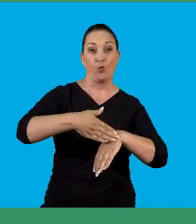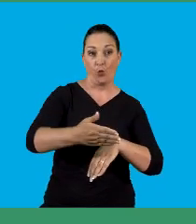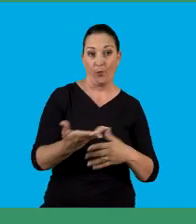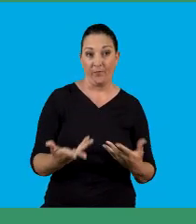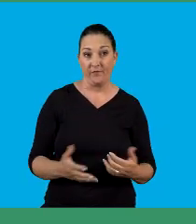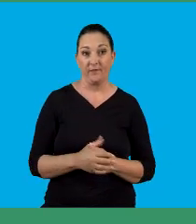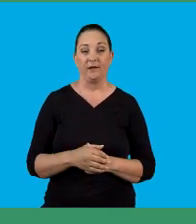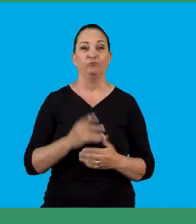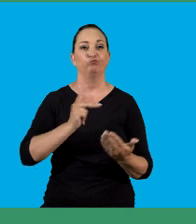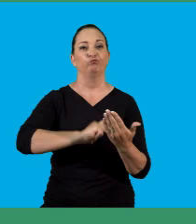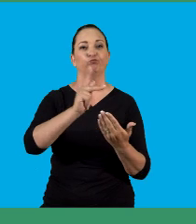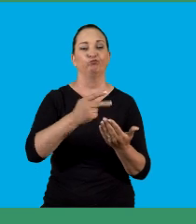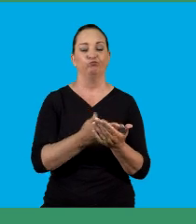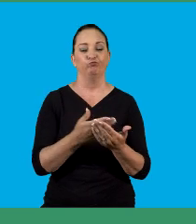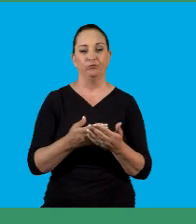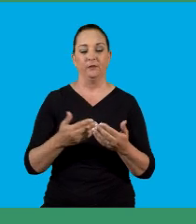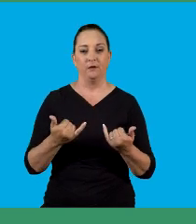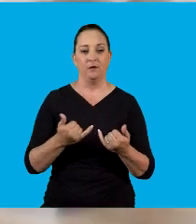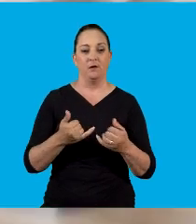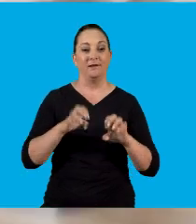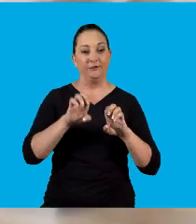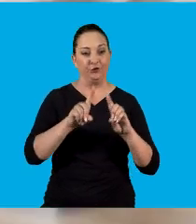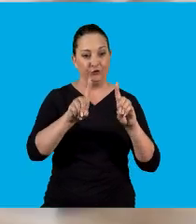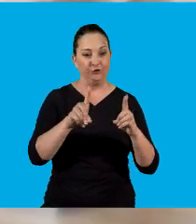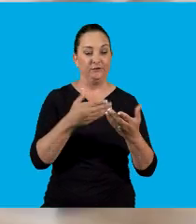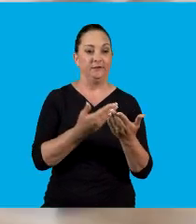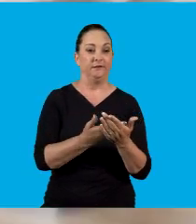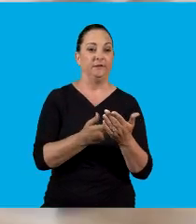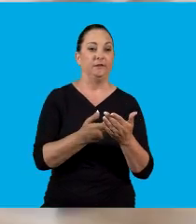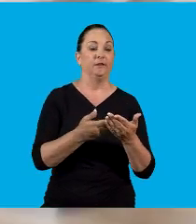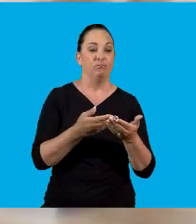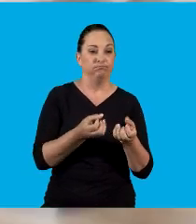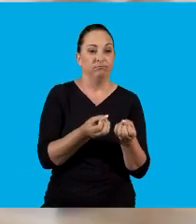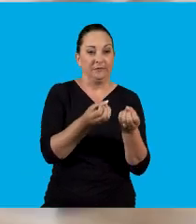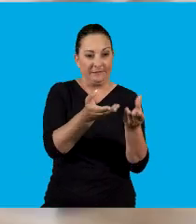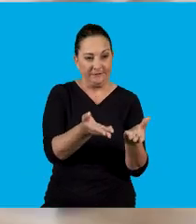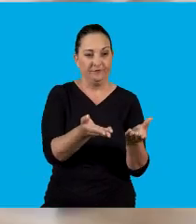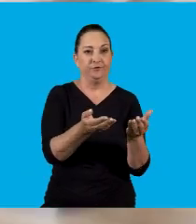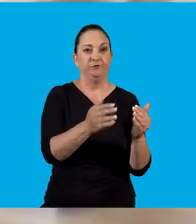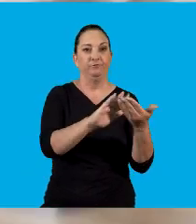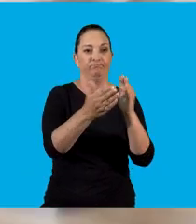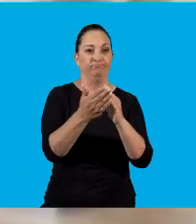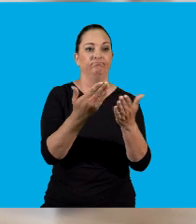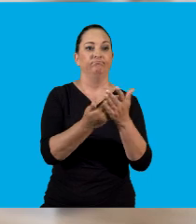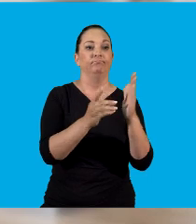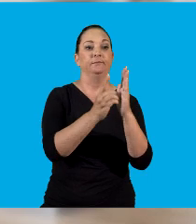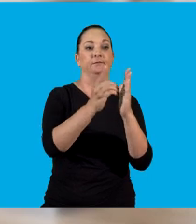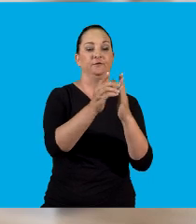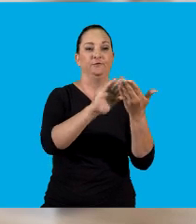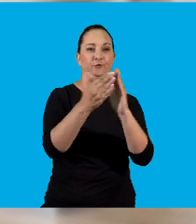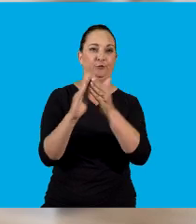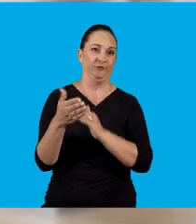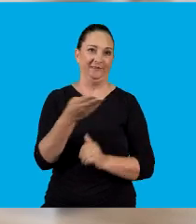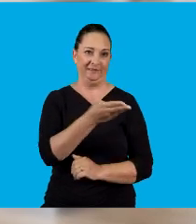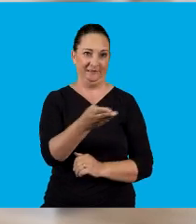it sometimes forces businesses to give back, making educational programs in order to develop the skills